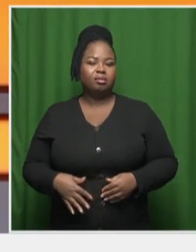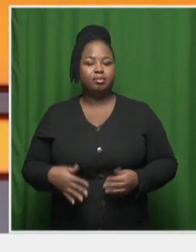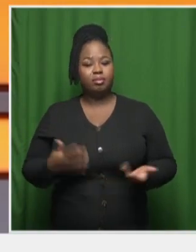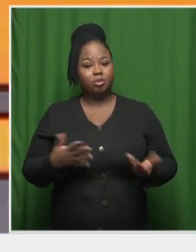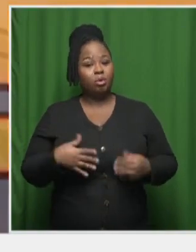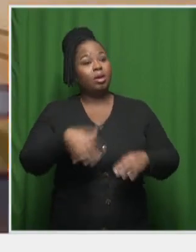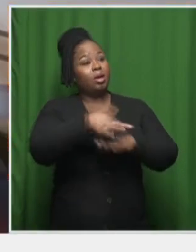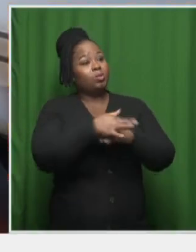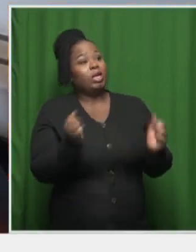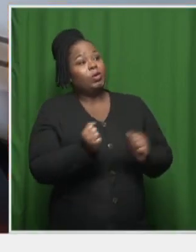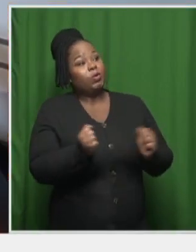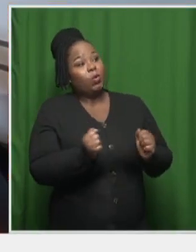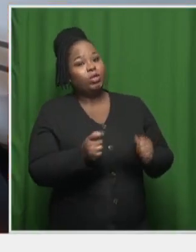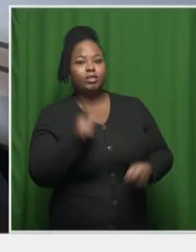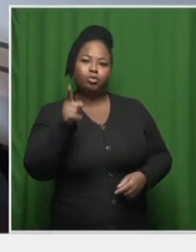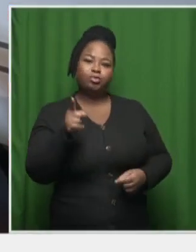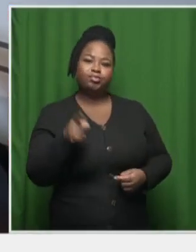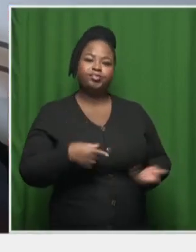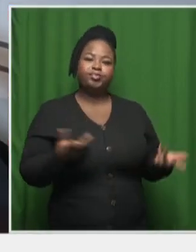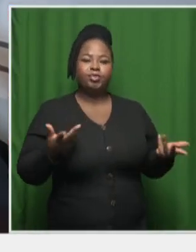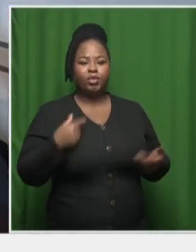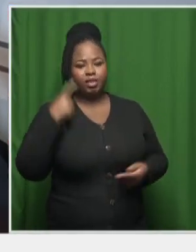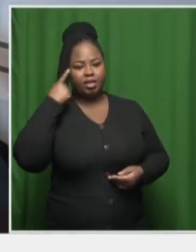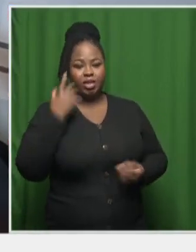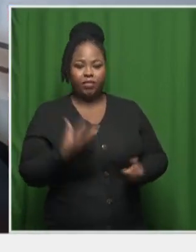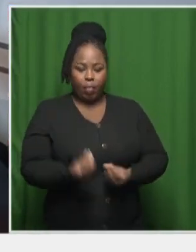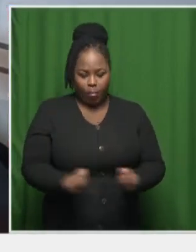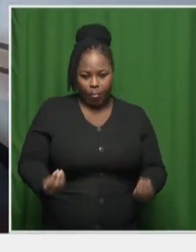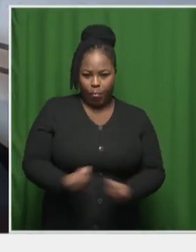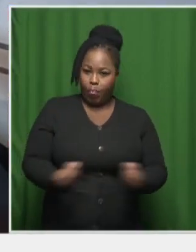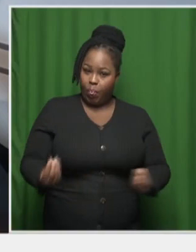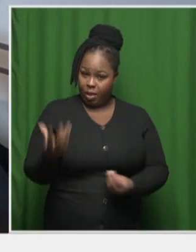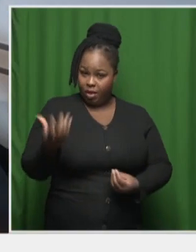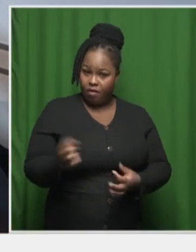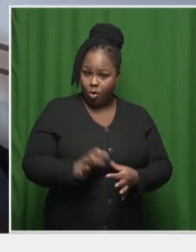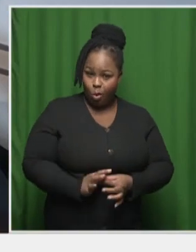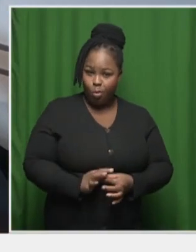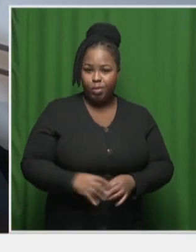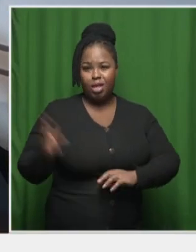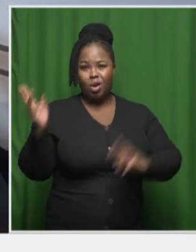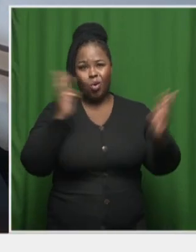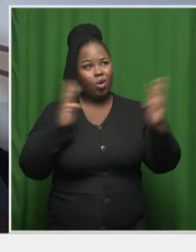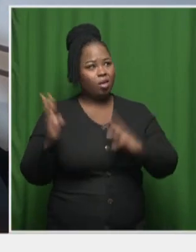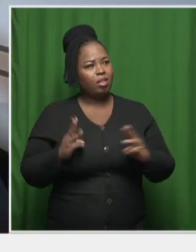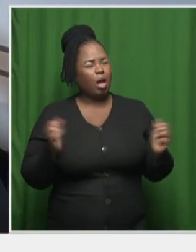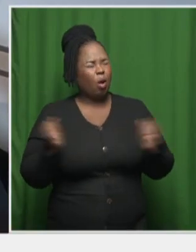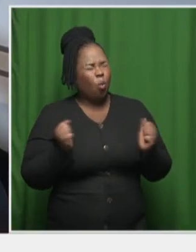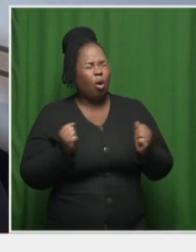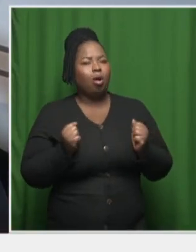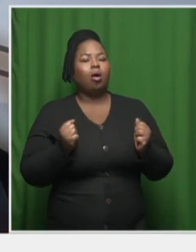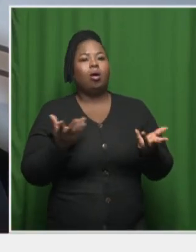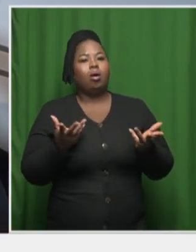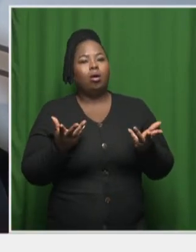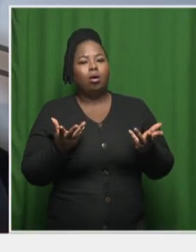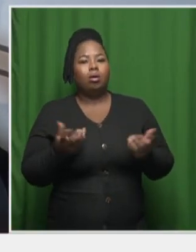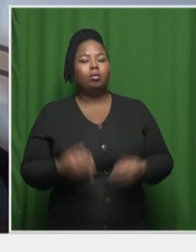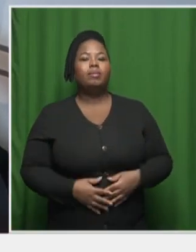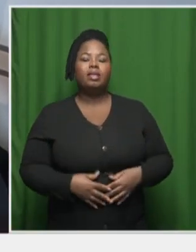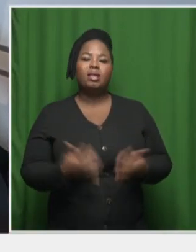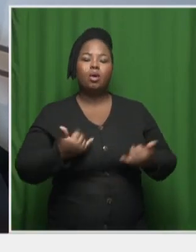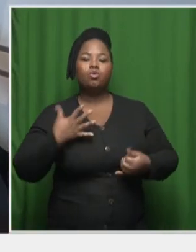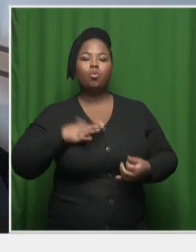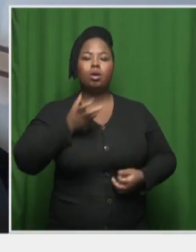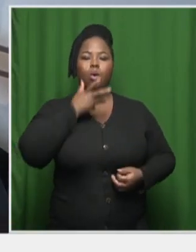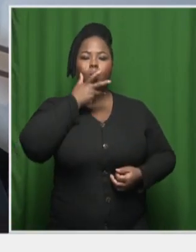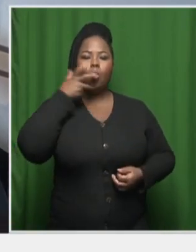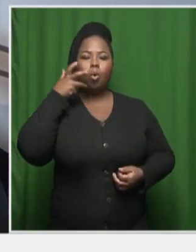cold outside. What would you be making? You know, you've got kids, little ones. The weather just allows us for that warm, hearty meal. What would you be making